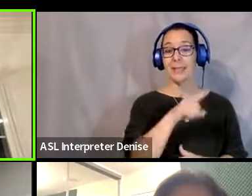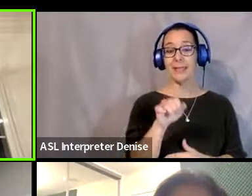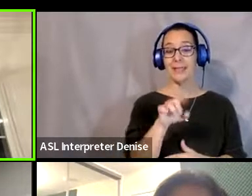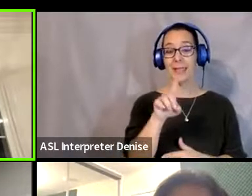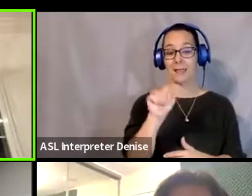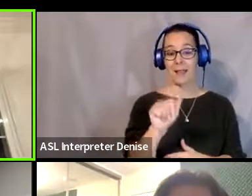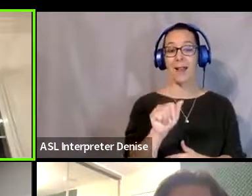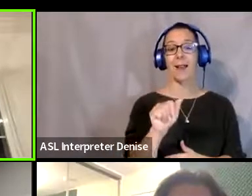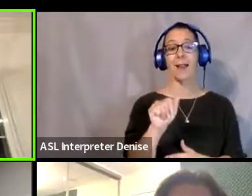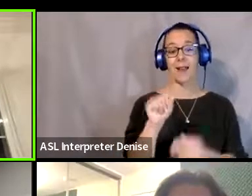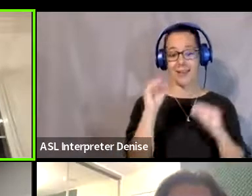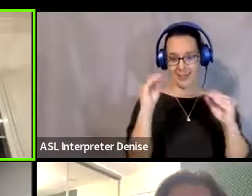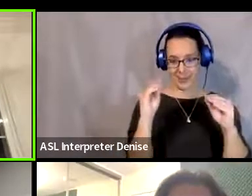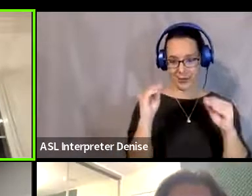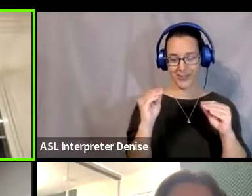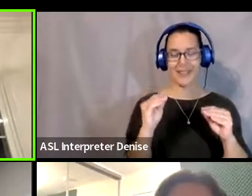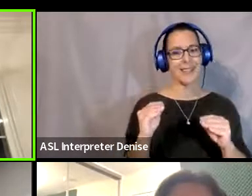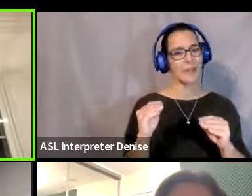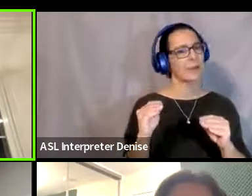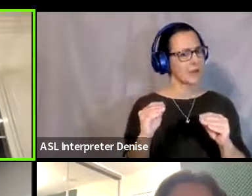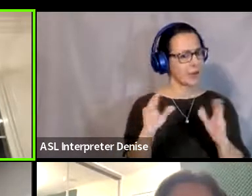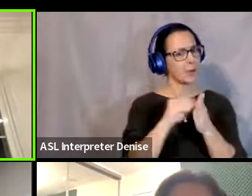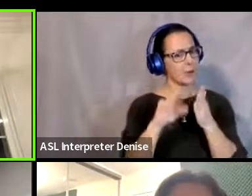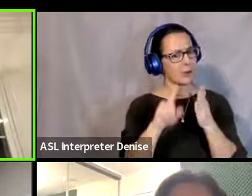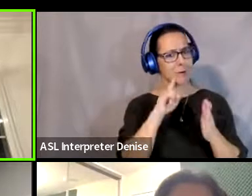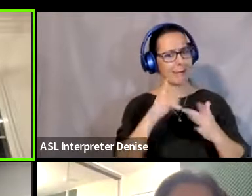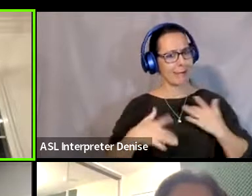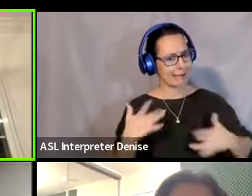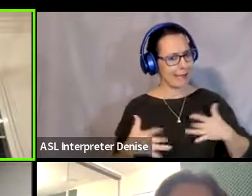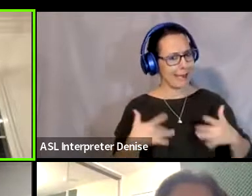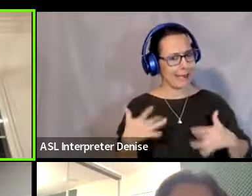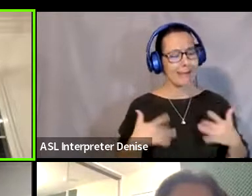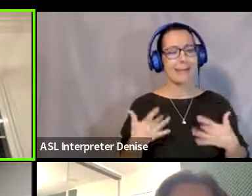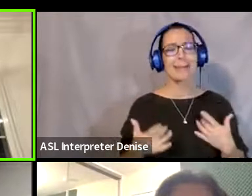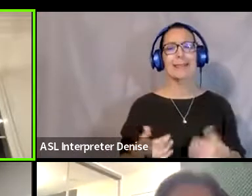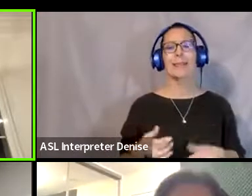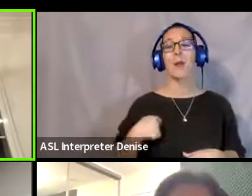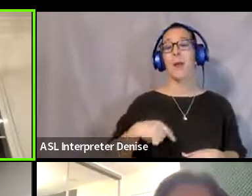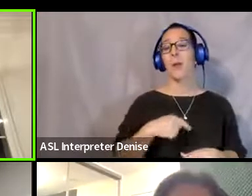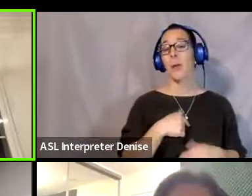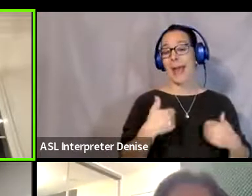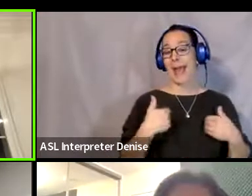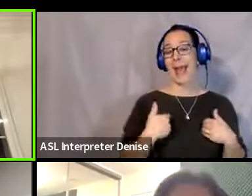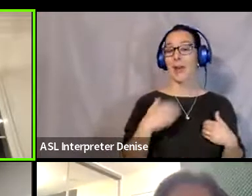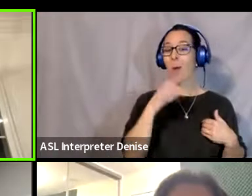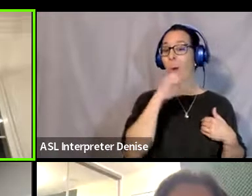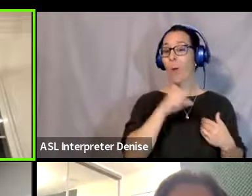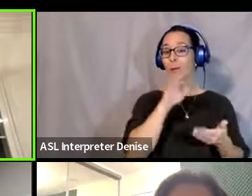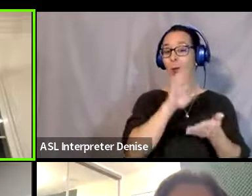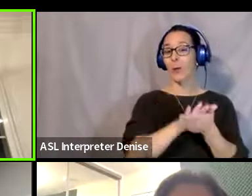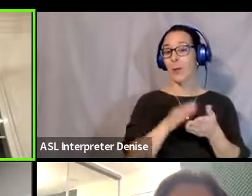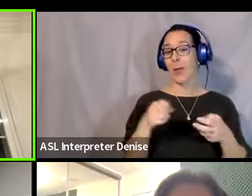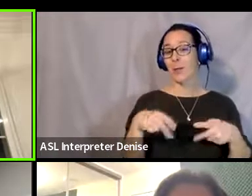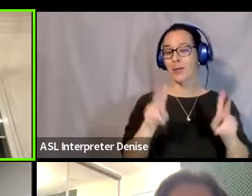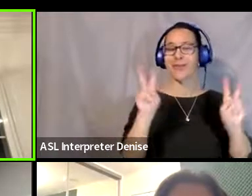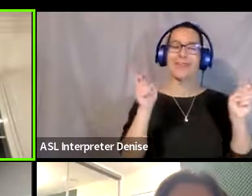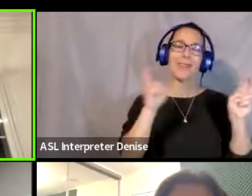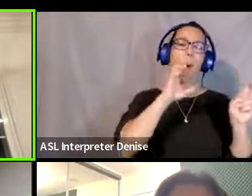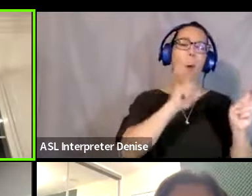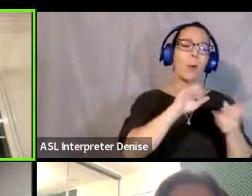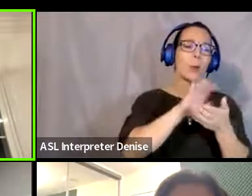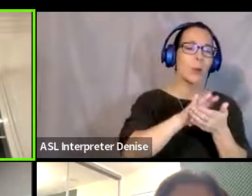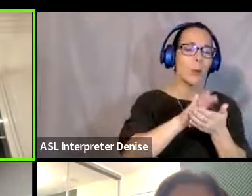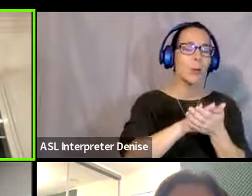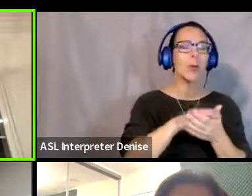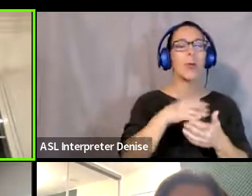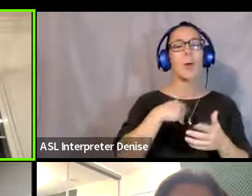are very, very excited about that. We did an old school opportunity. We'll call it old school, but we started a cross stitch,